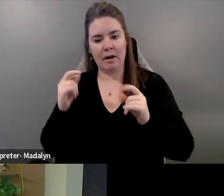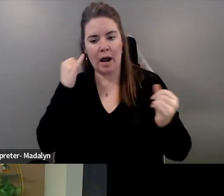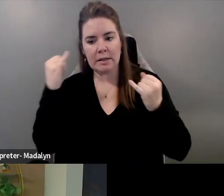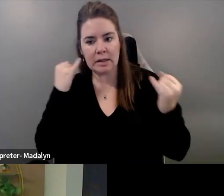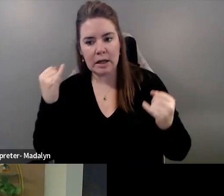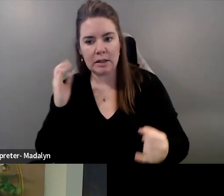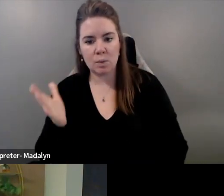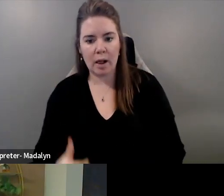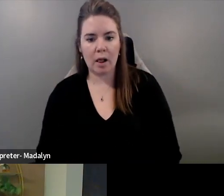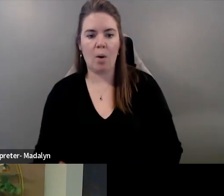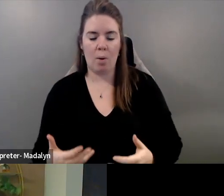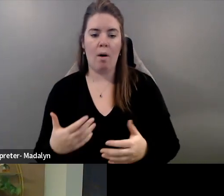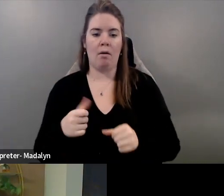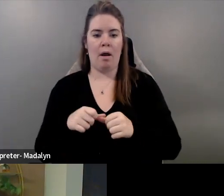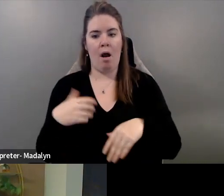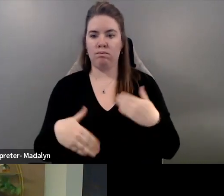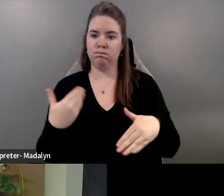keep that rolling, right?